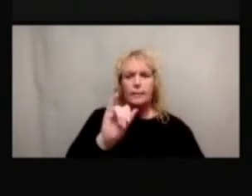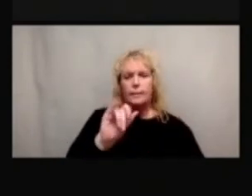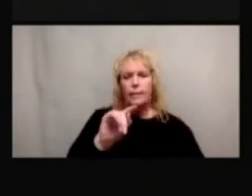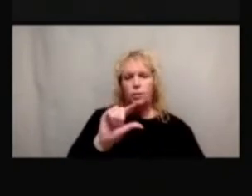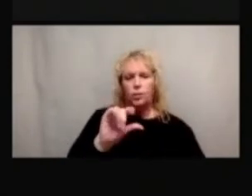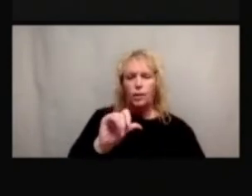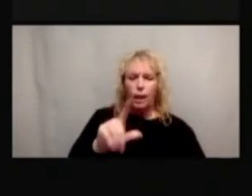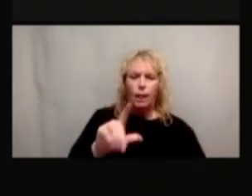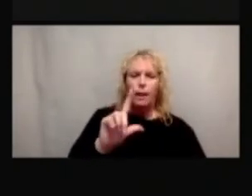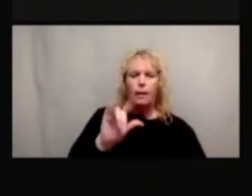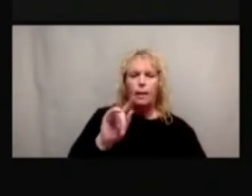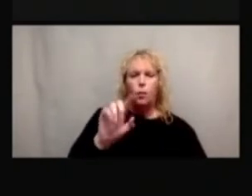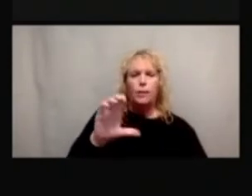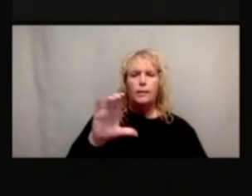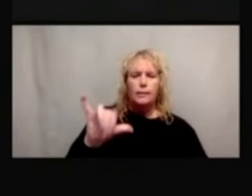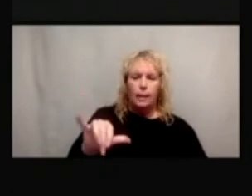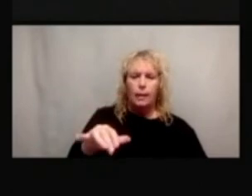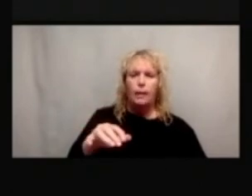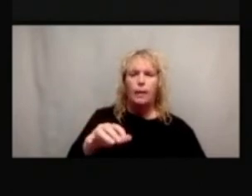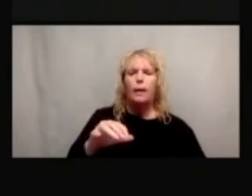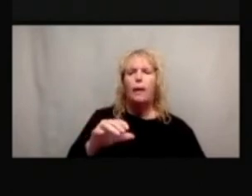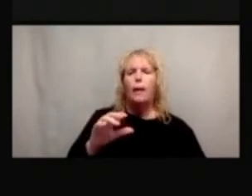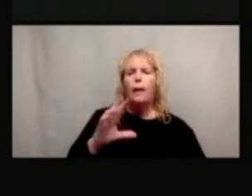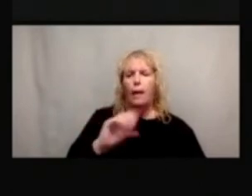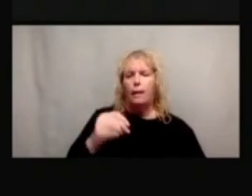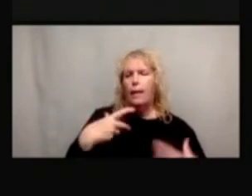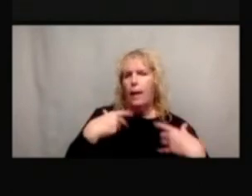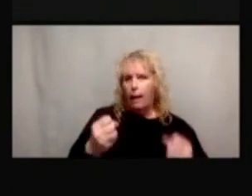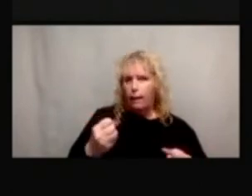term may not be fully accurate. But I think